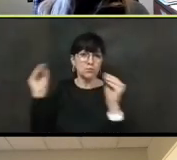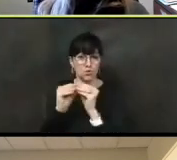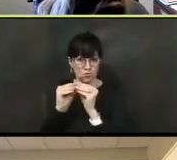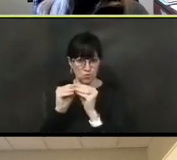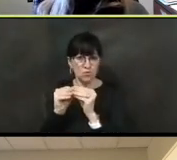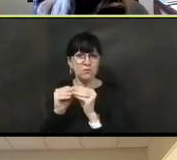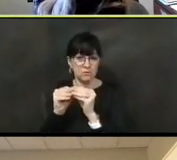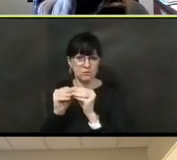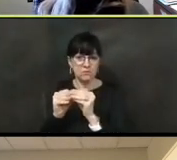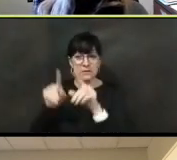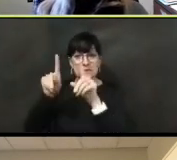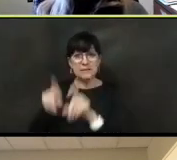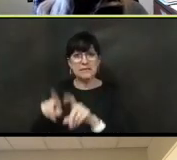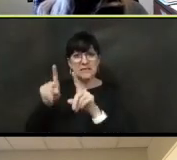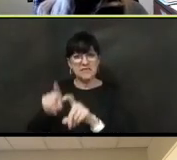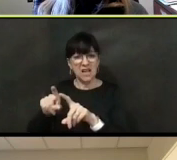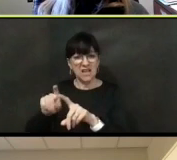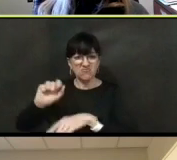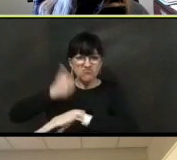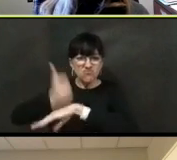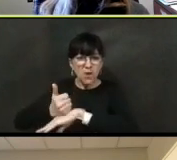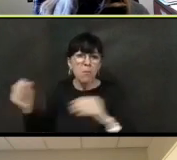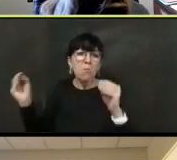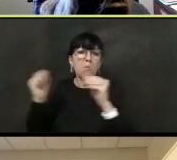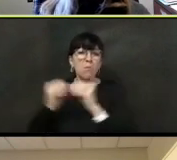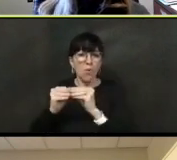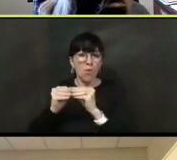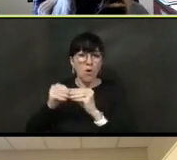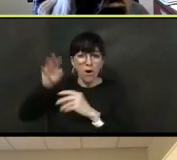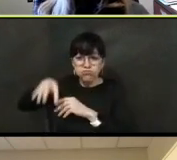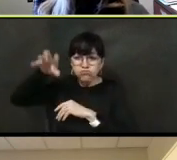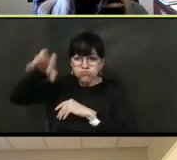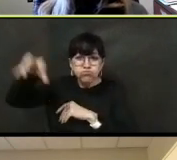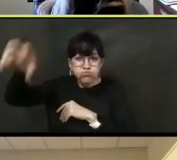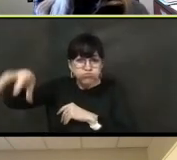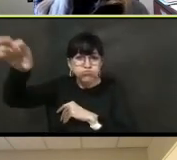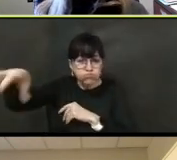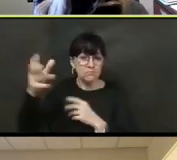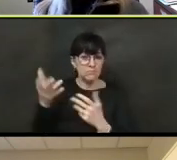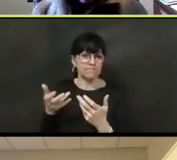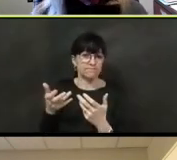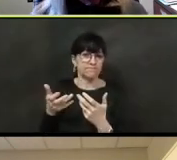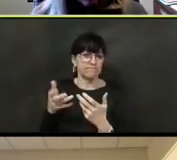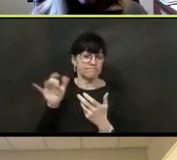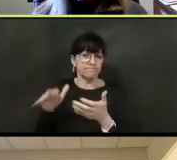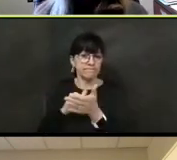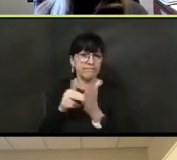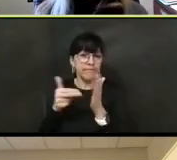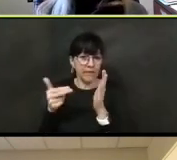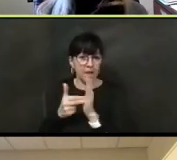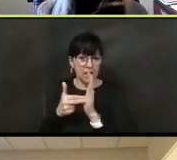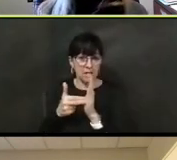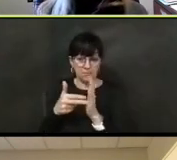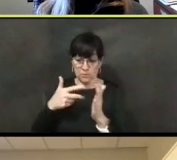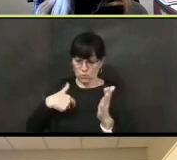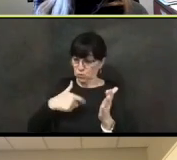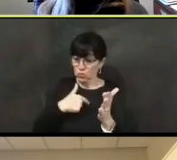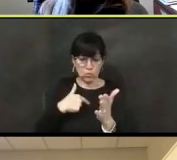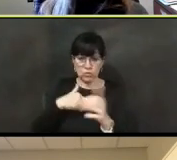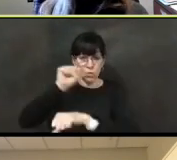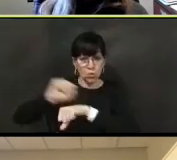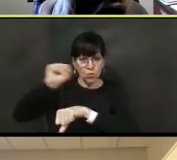is being done in our state very soon. And so that also means, you know, we'll continue to collaborate with the